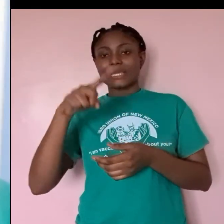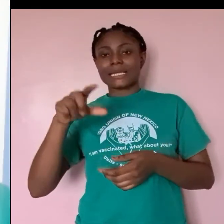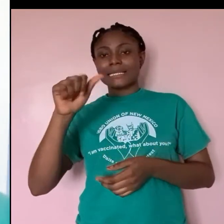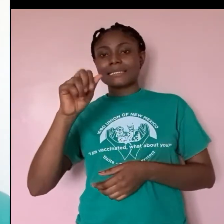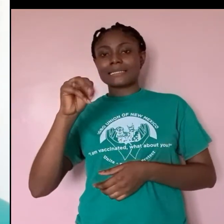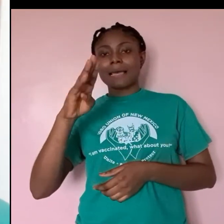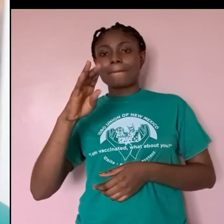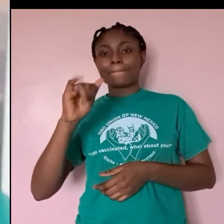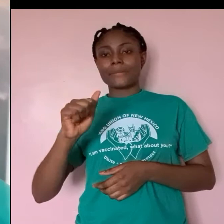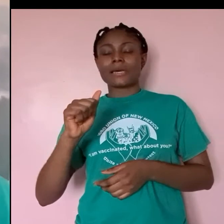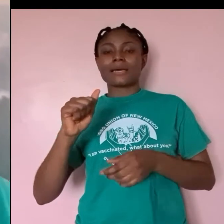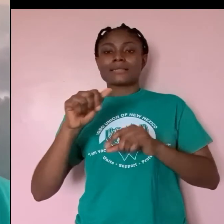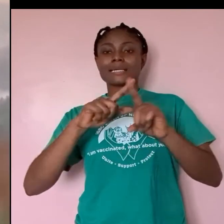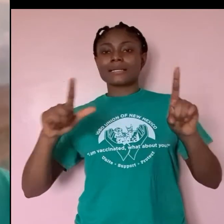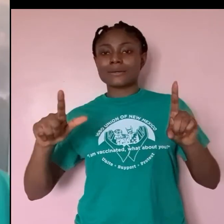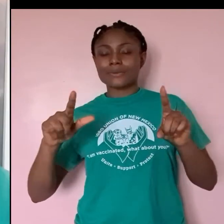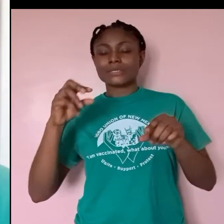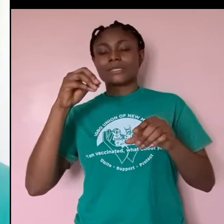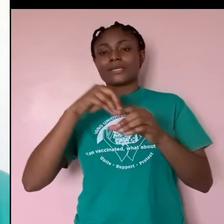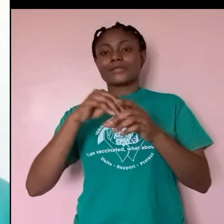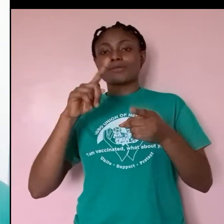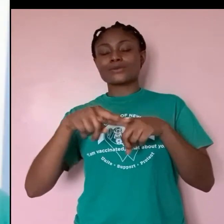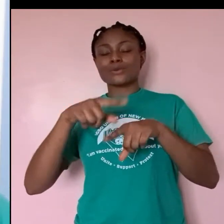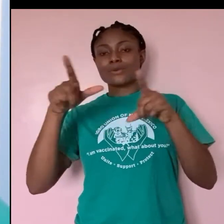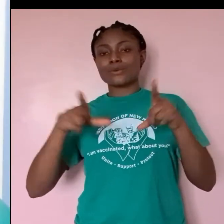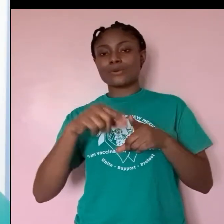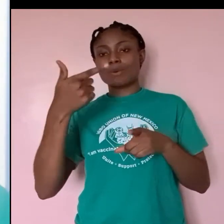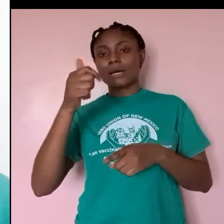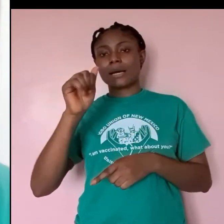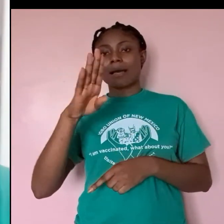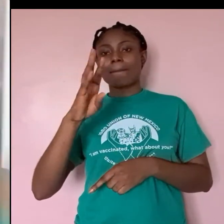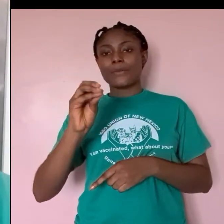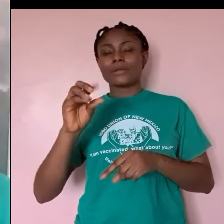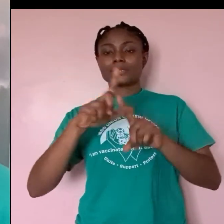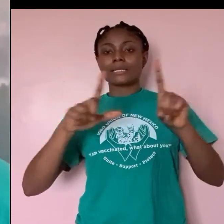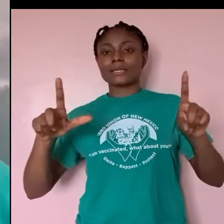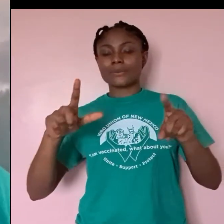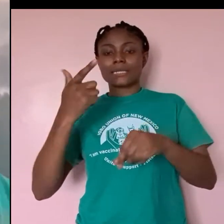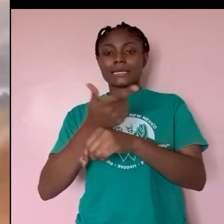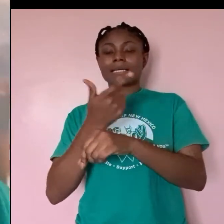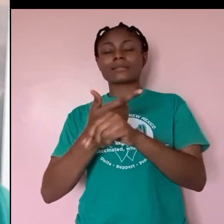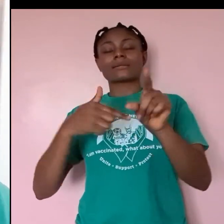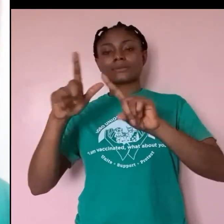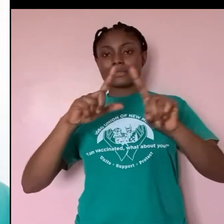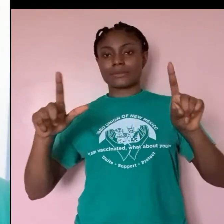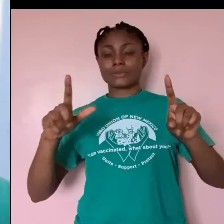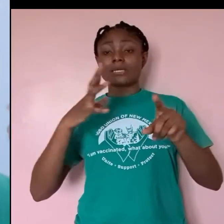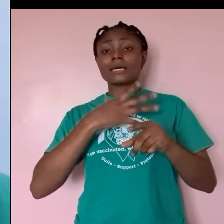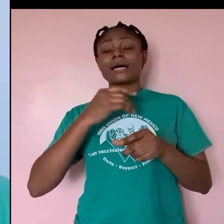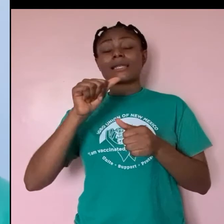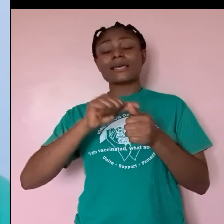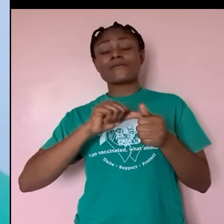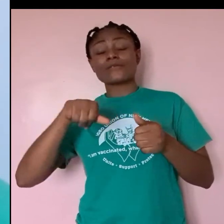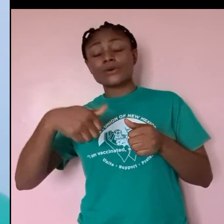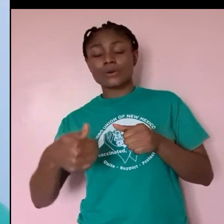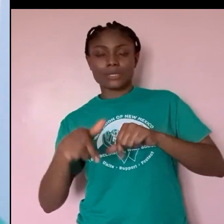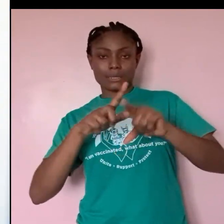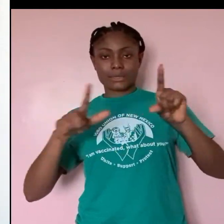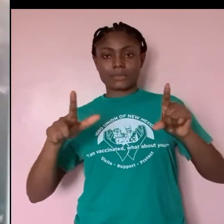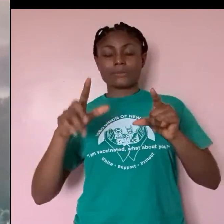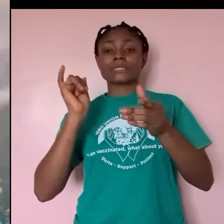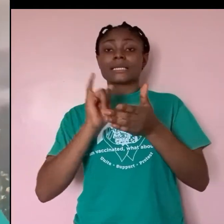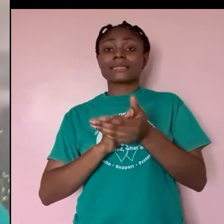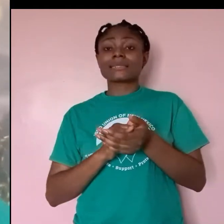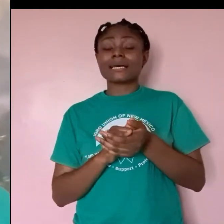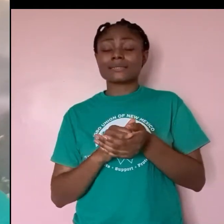Zambian sign languages, into Indigenous Gabonese sign languages, Ghanaian sign language, and all other sign languages